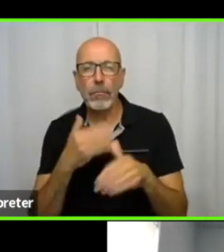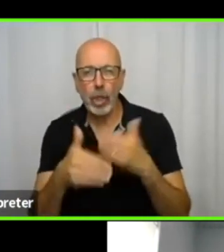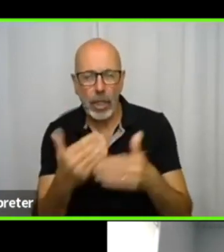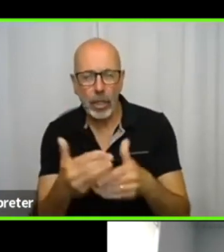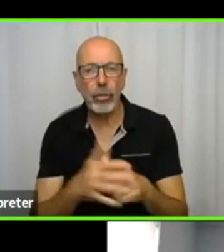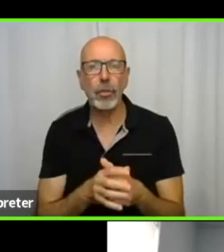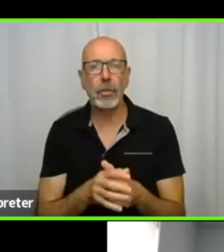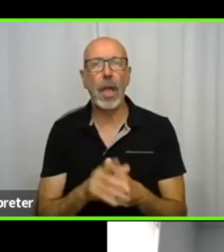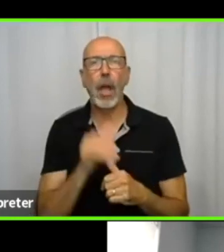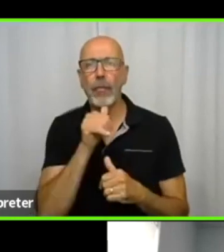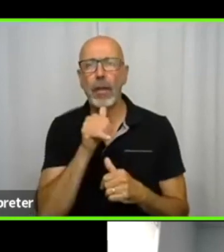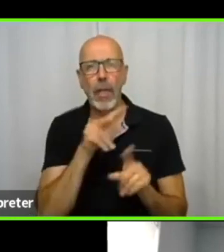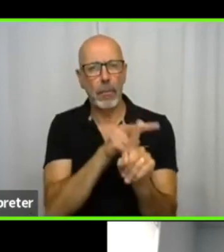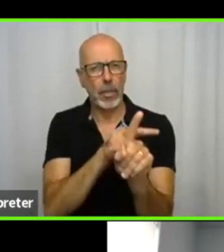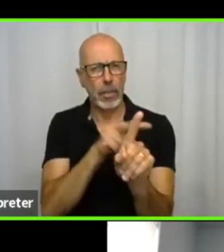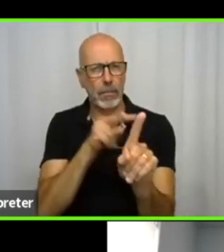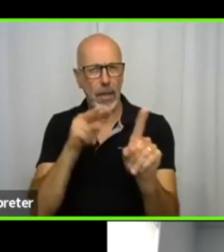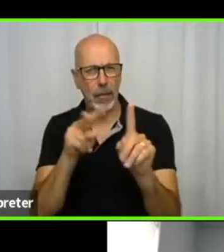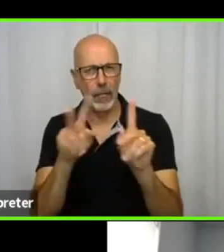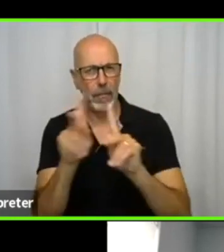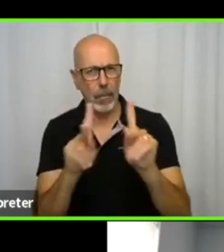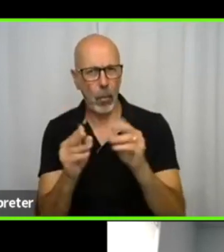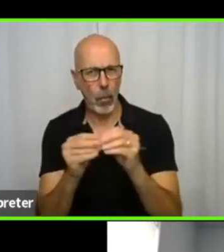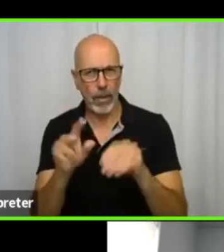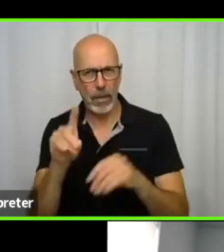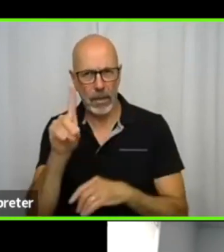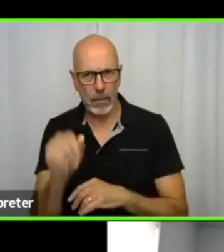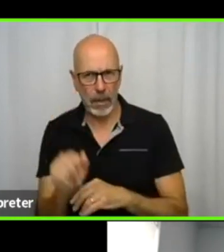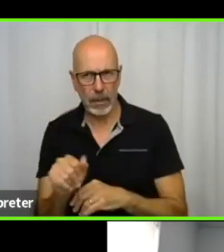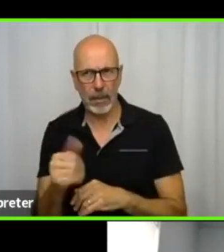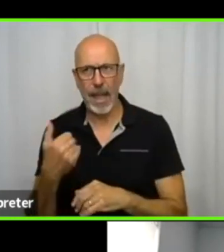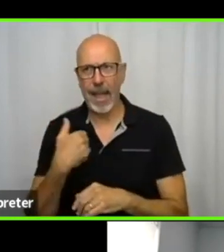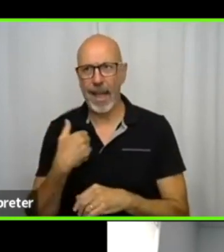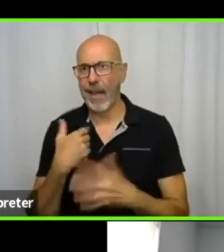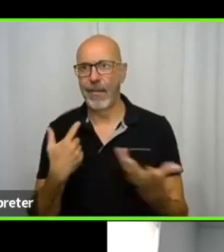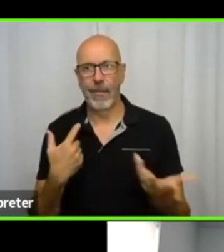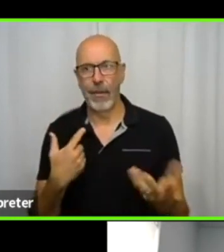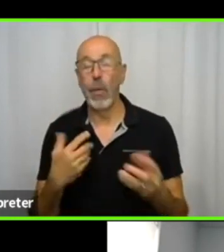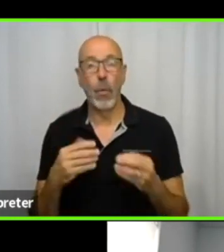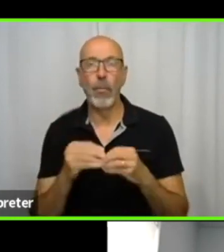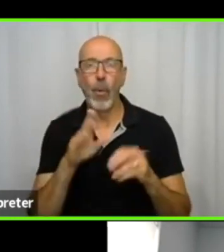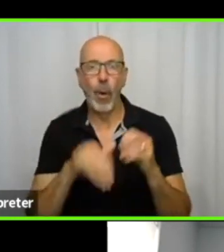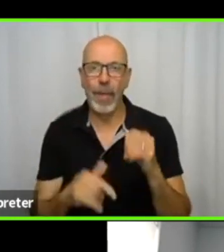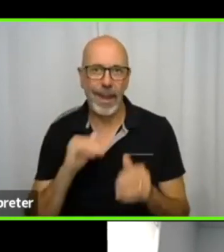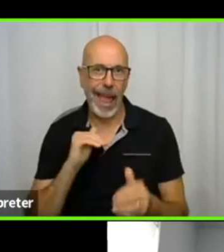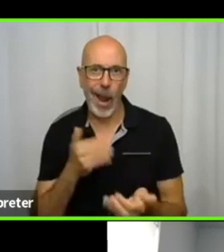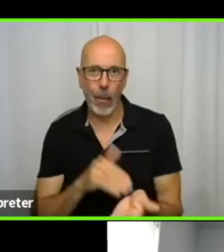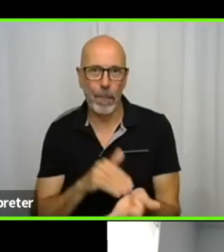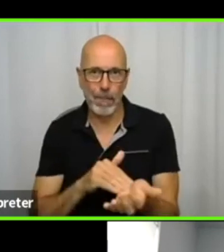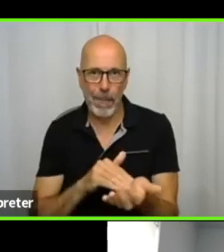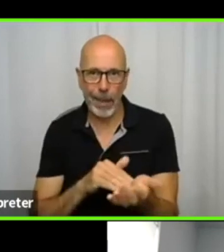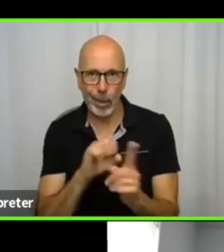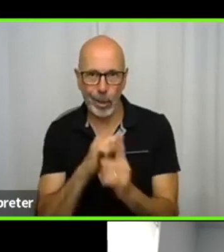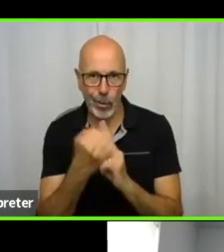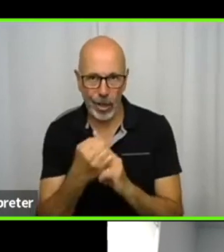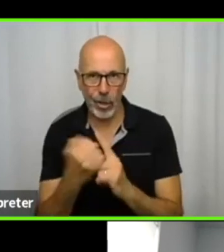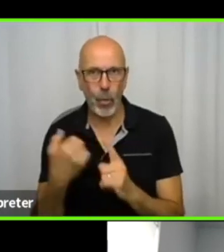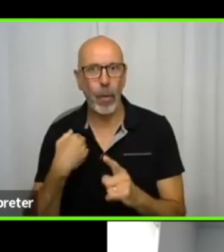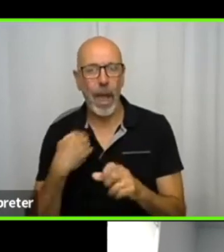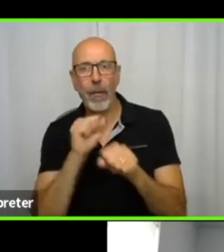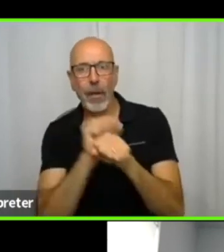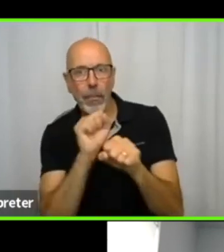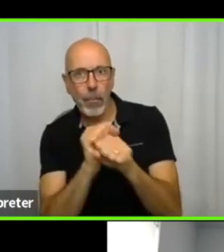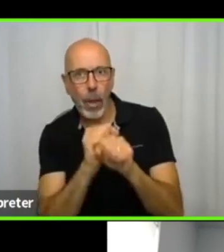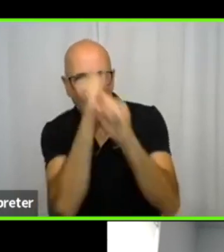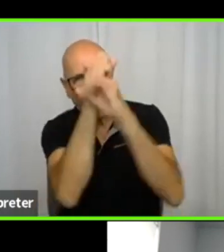kind of the whole perspective of, people with disabilities are, we're more than just our medical conditions. We have employment aspirations, we